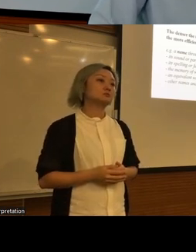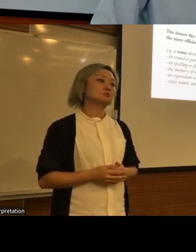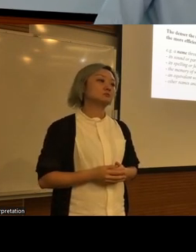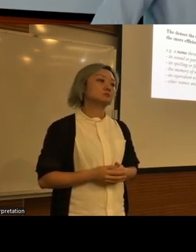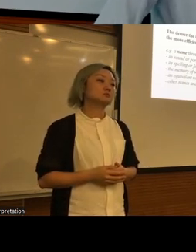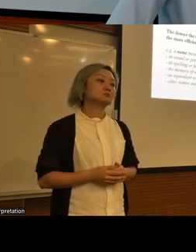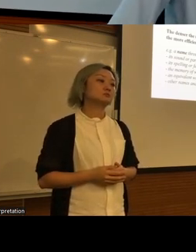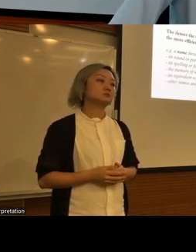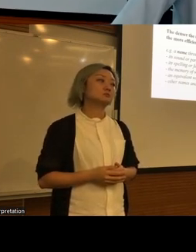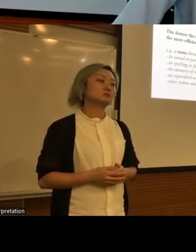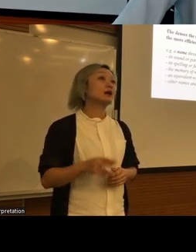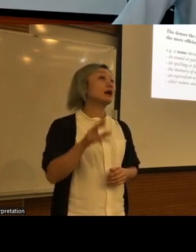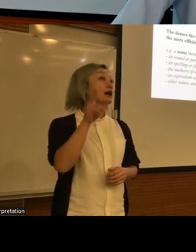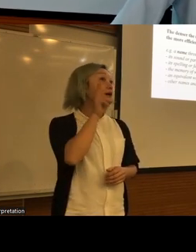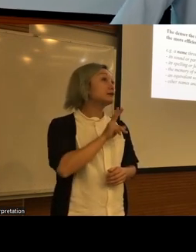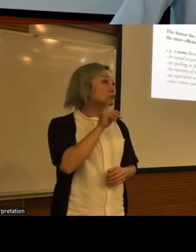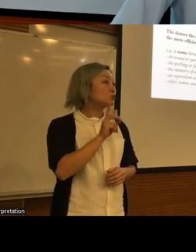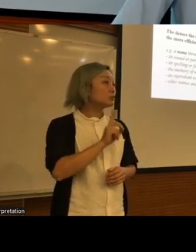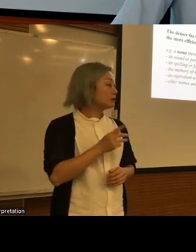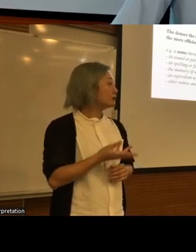For instance, a